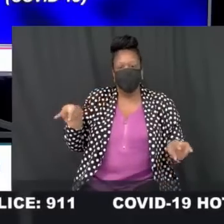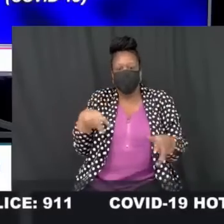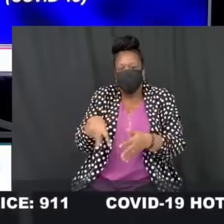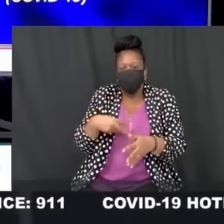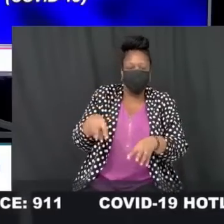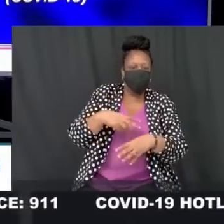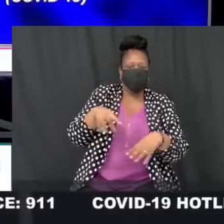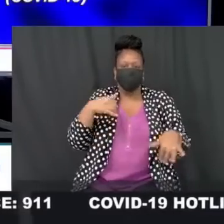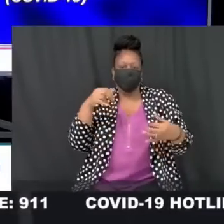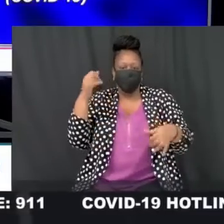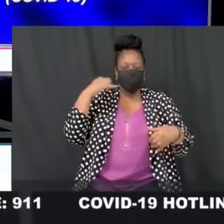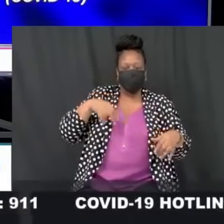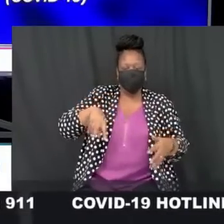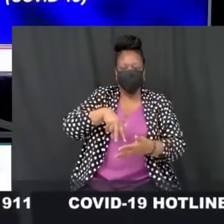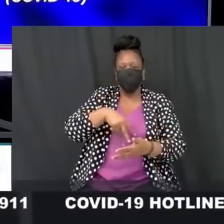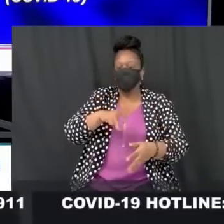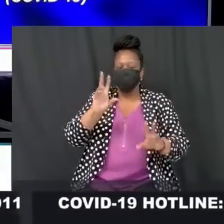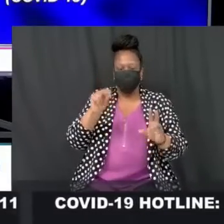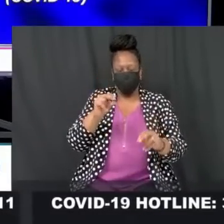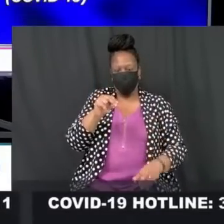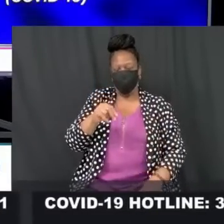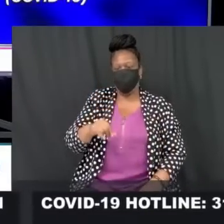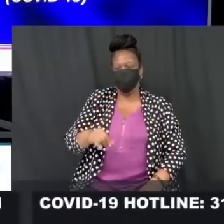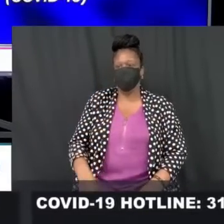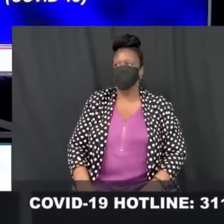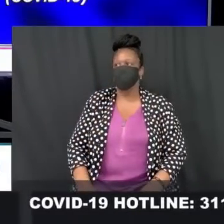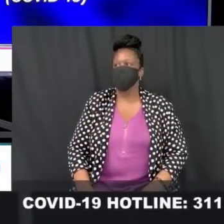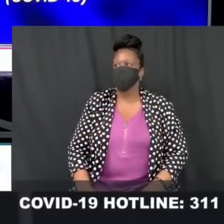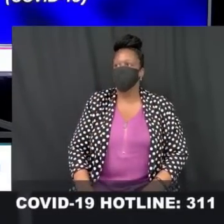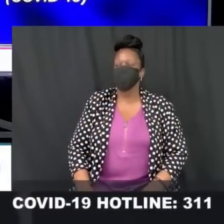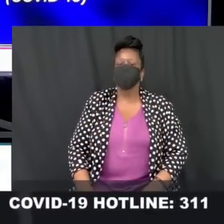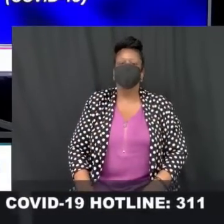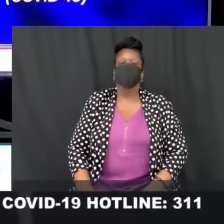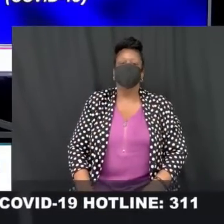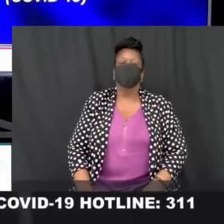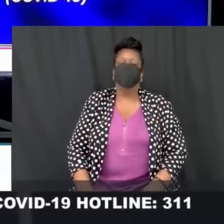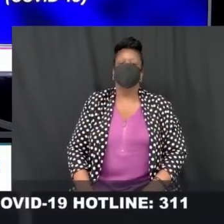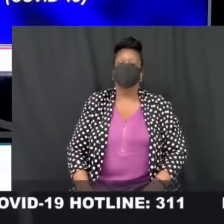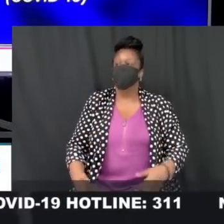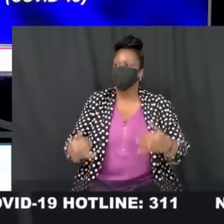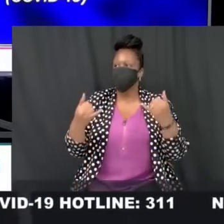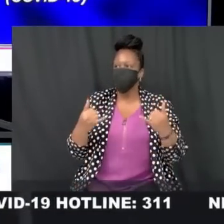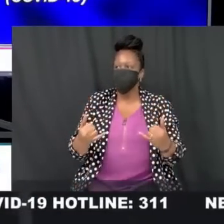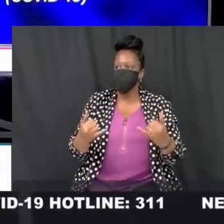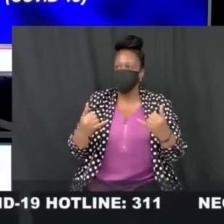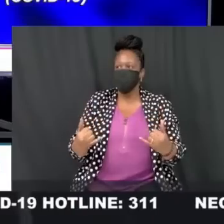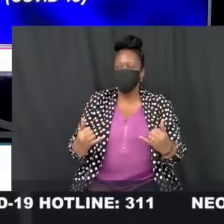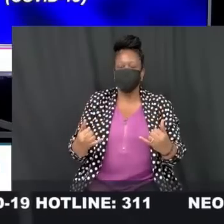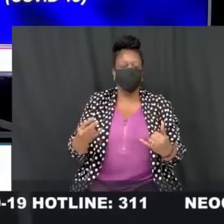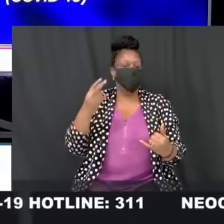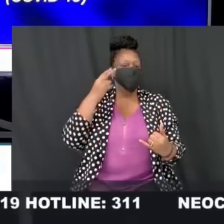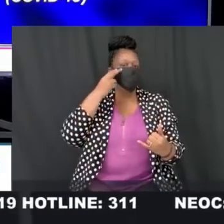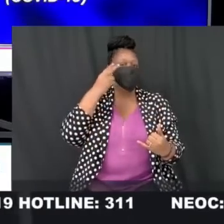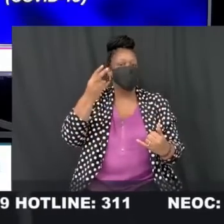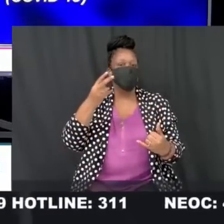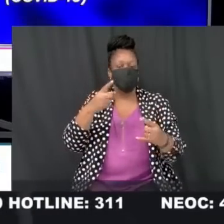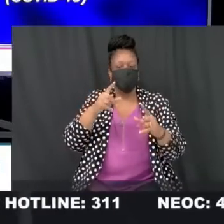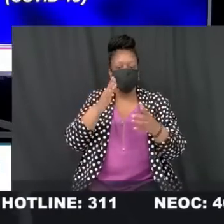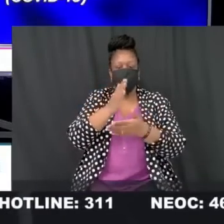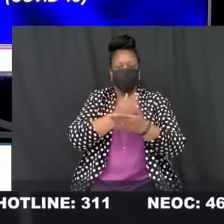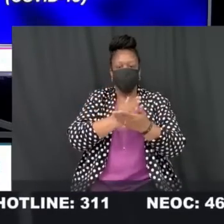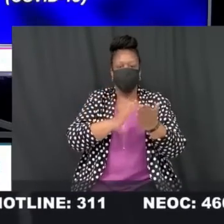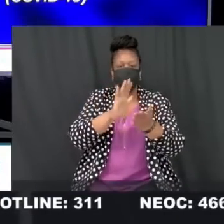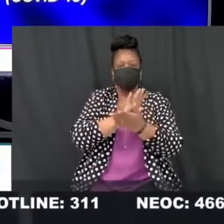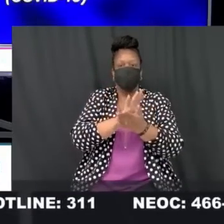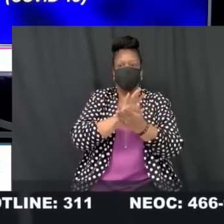Having said this, I will speak to a number of flyers stating advertising parties and other social